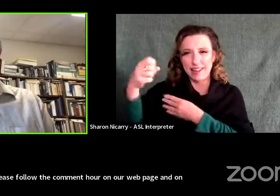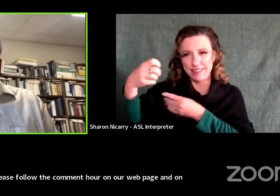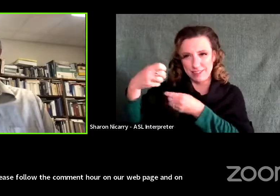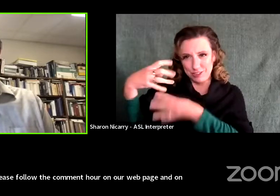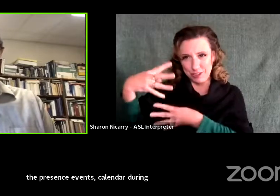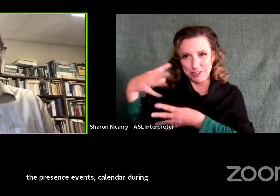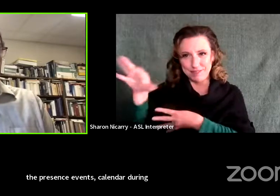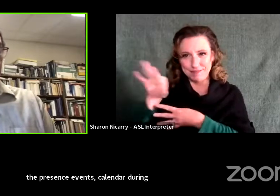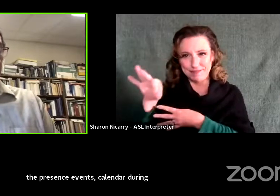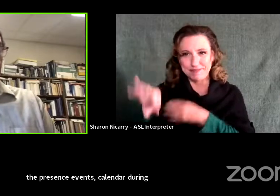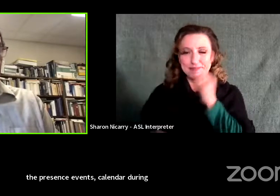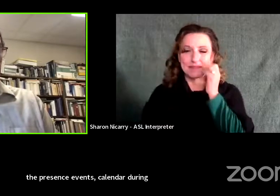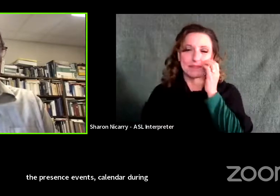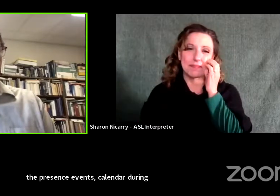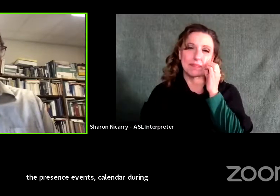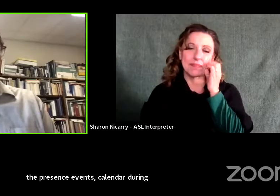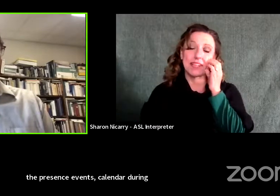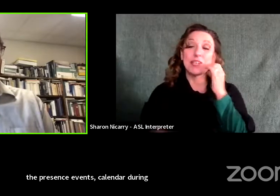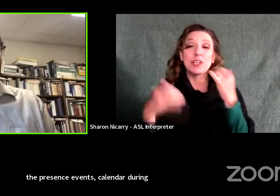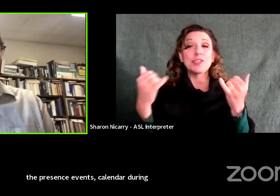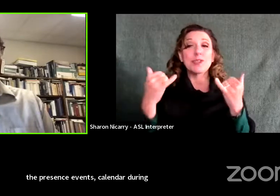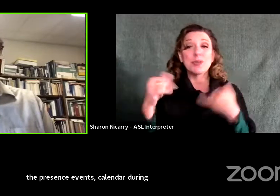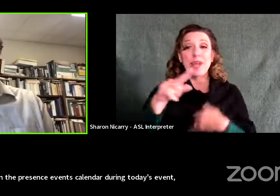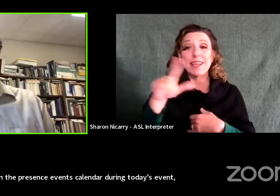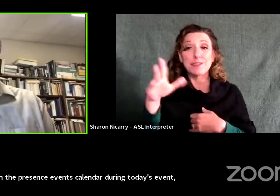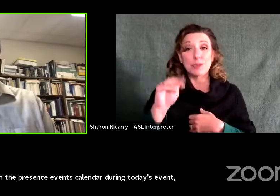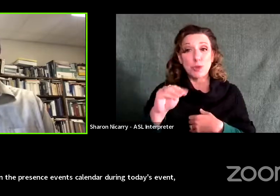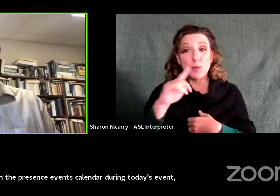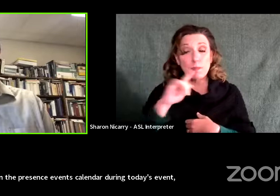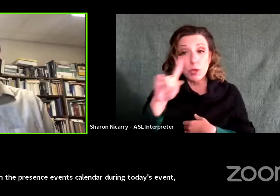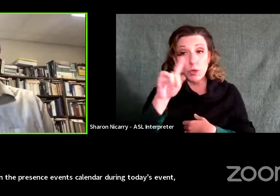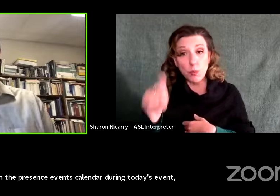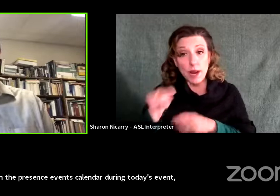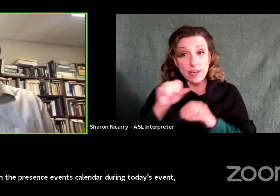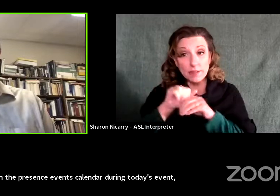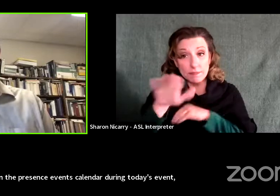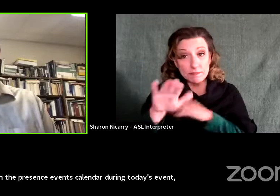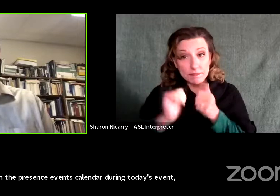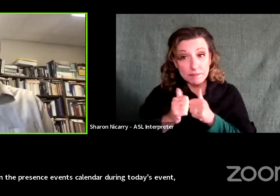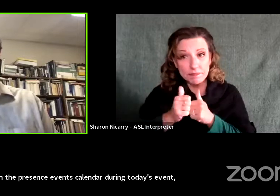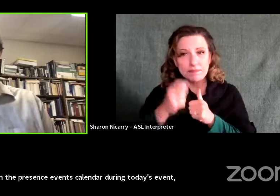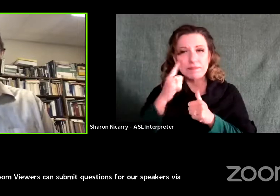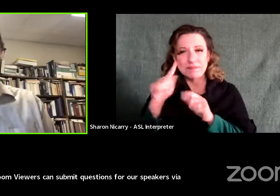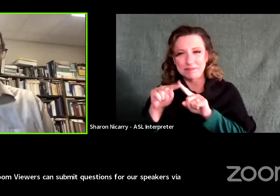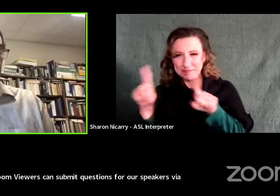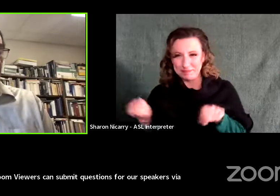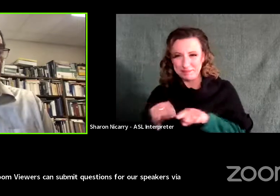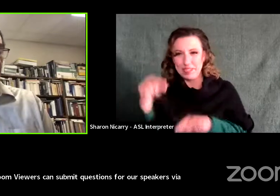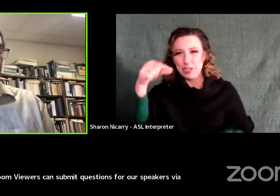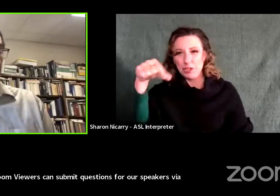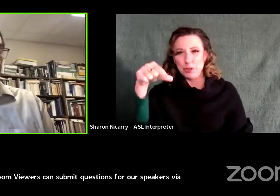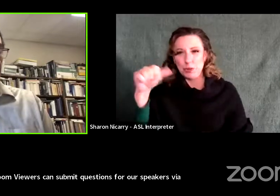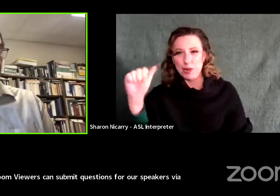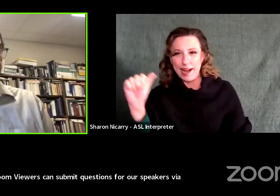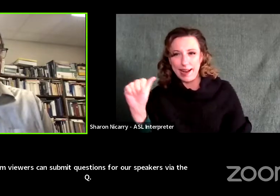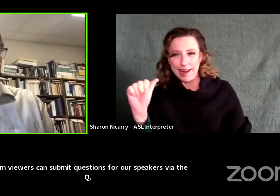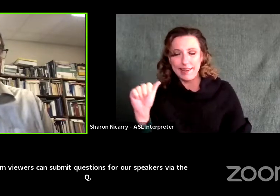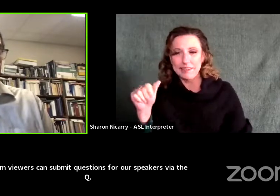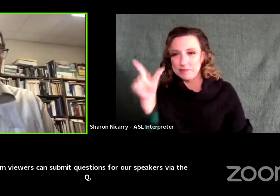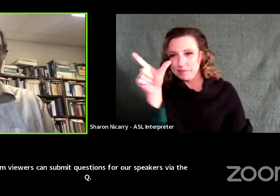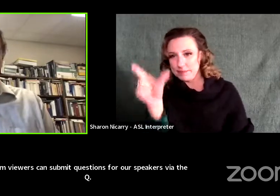During today's event, Zoom viewers can submit questions for our speakers via the Q&A feature at the bottom of the